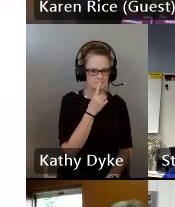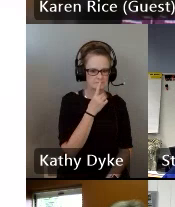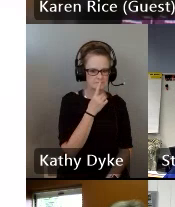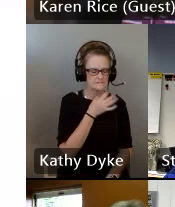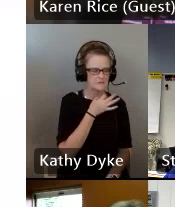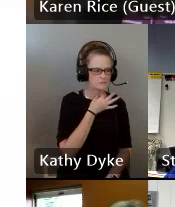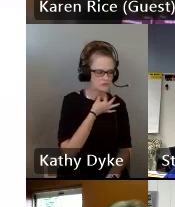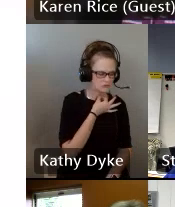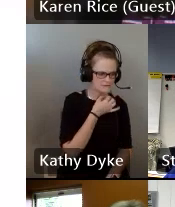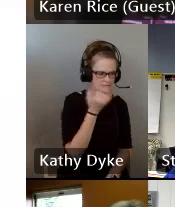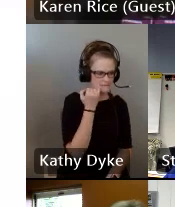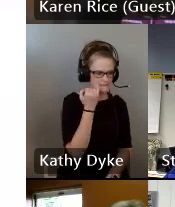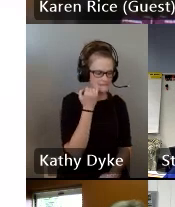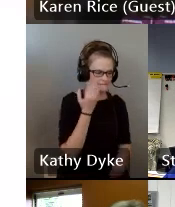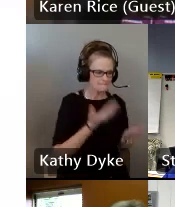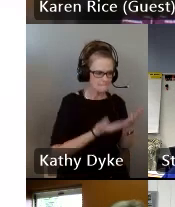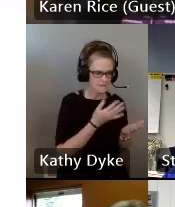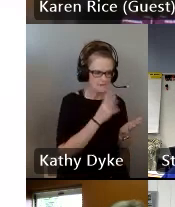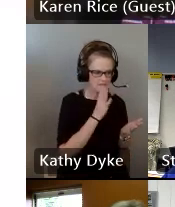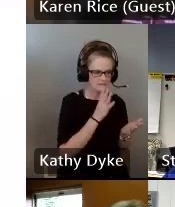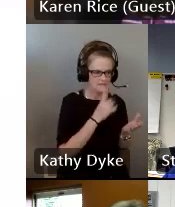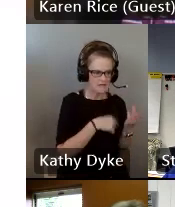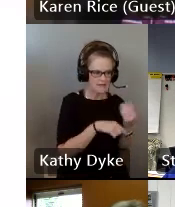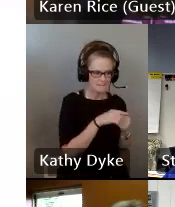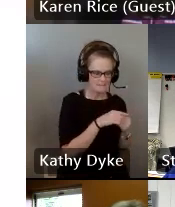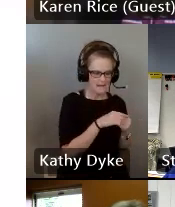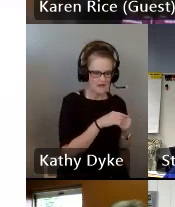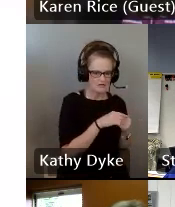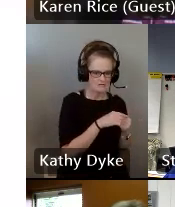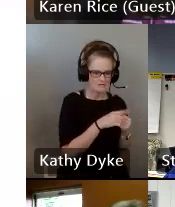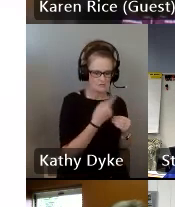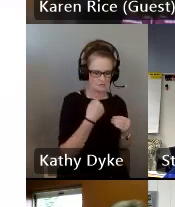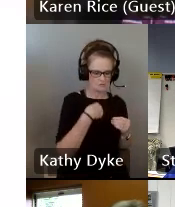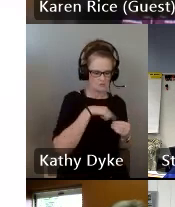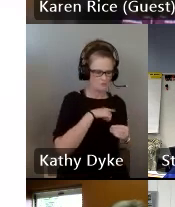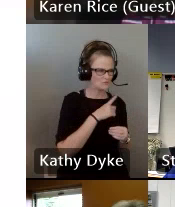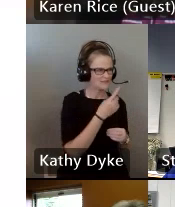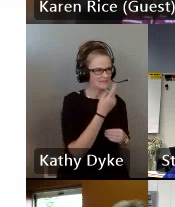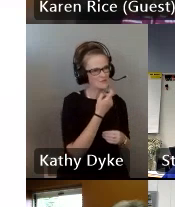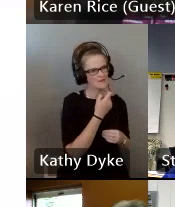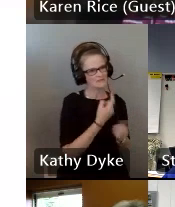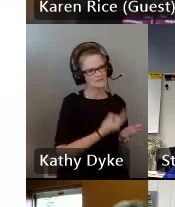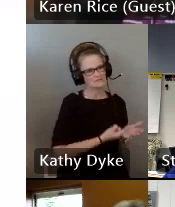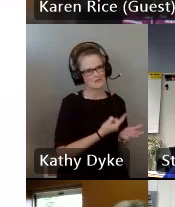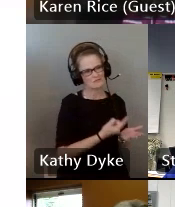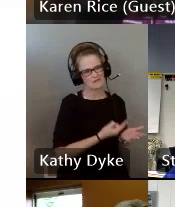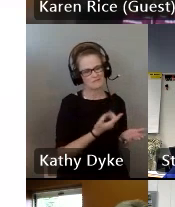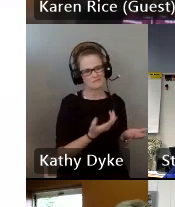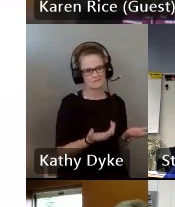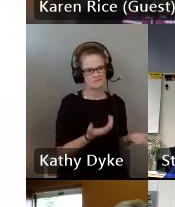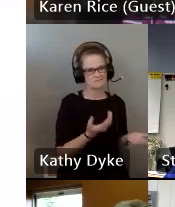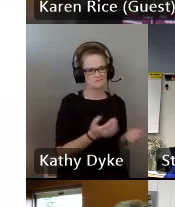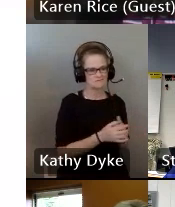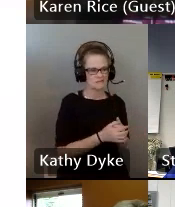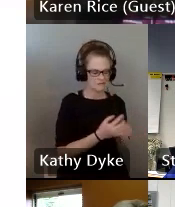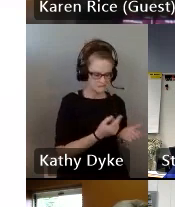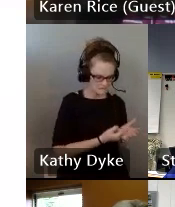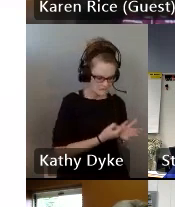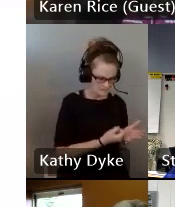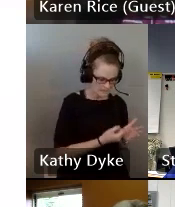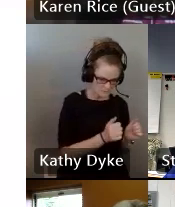they were maybe referring to, sometimes we get a question, and sometimes this is